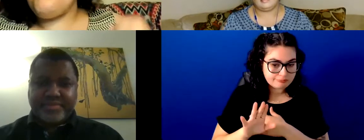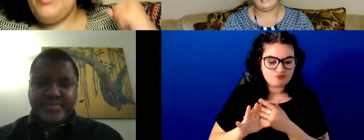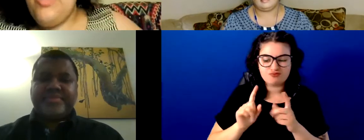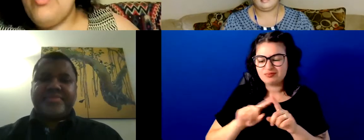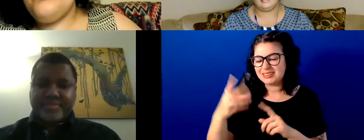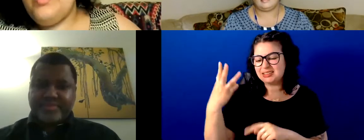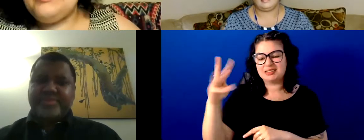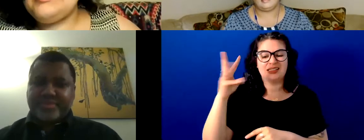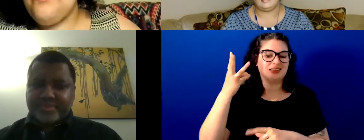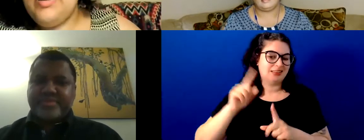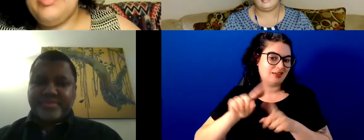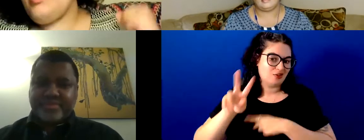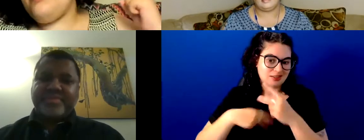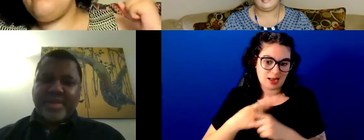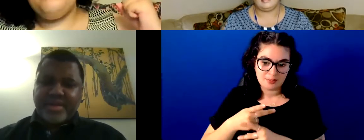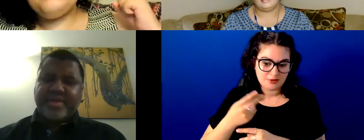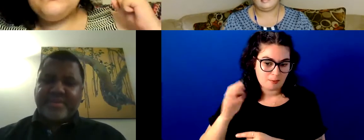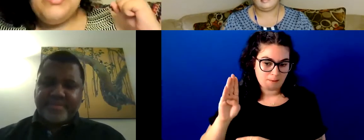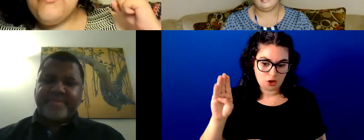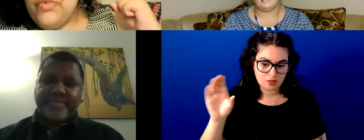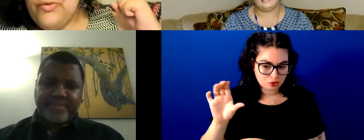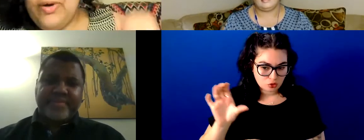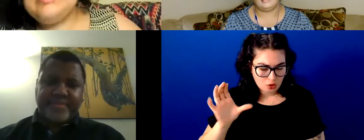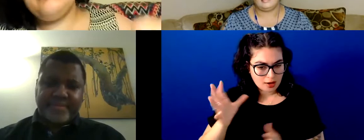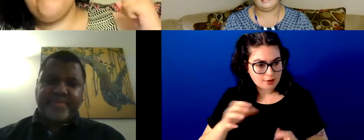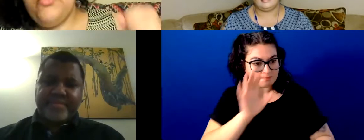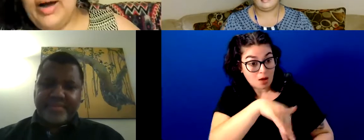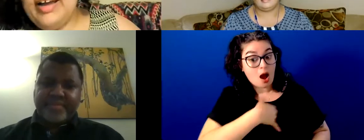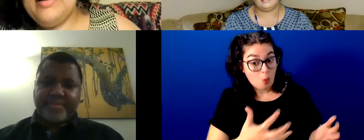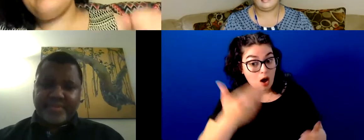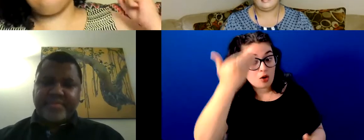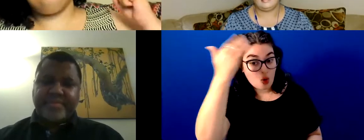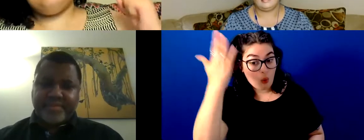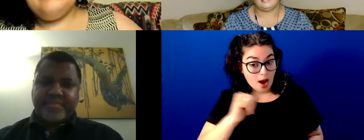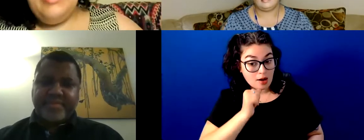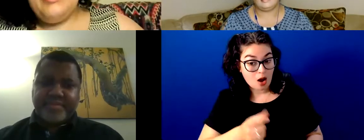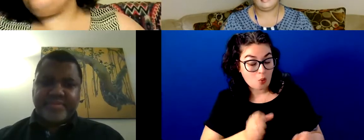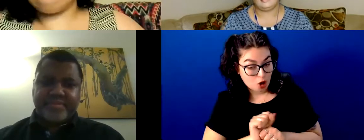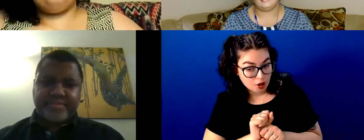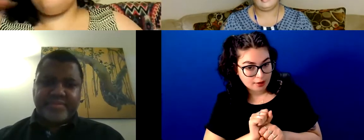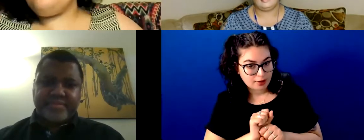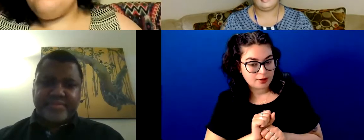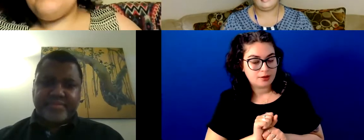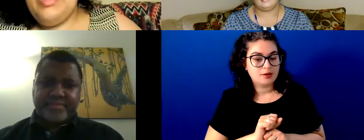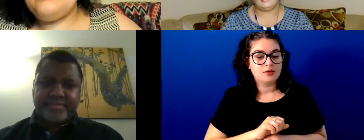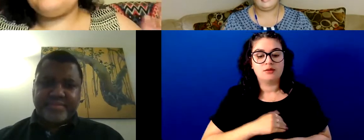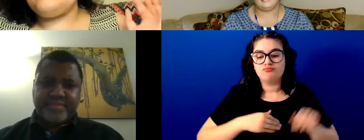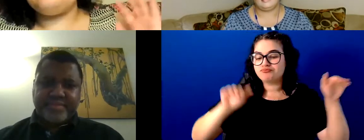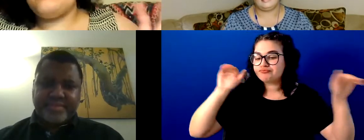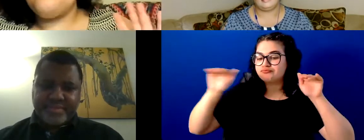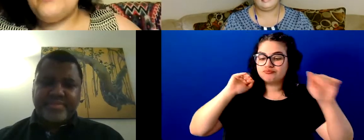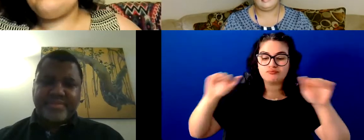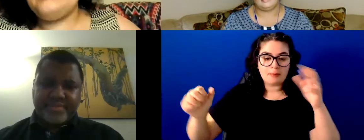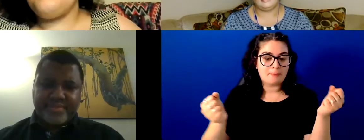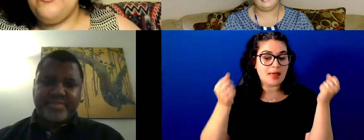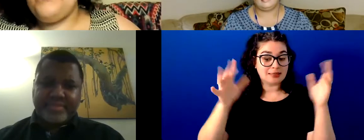And I'm like, I want to know why this isn't working. And I straight up requested and required. And I went to so many different doctors until a